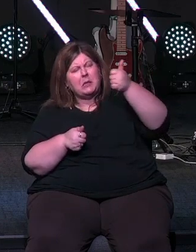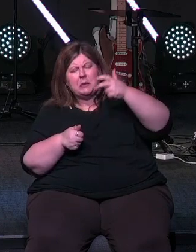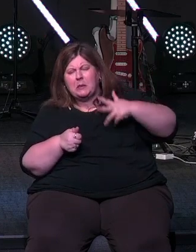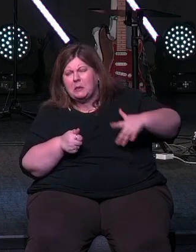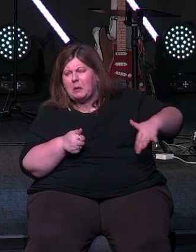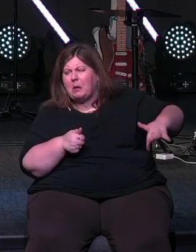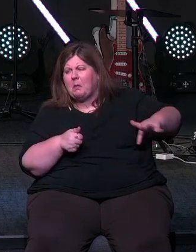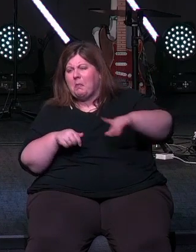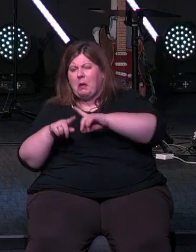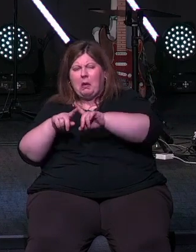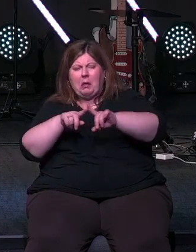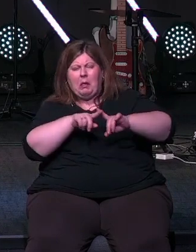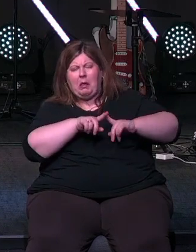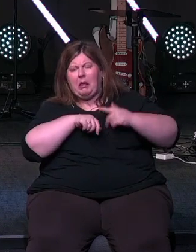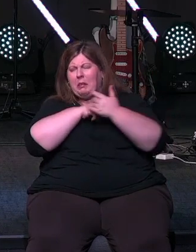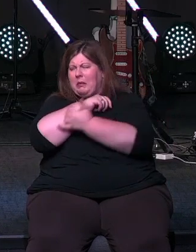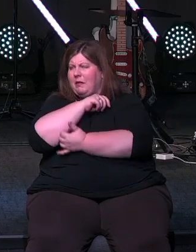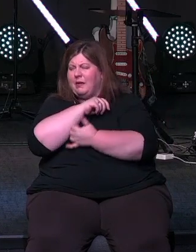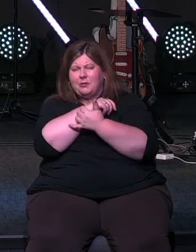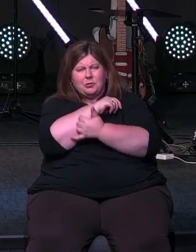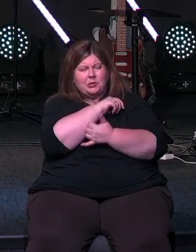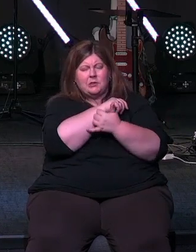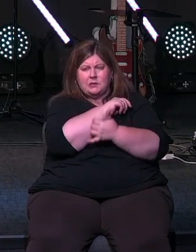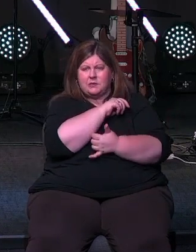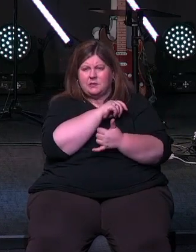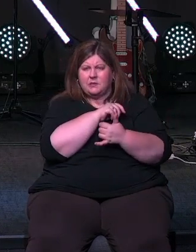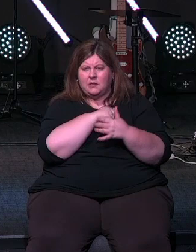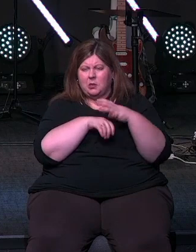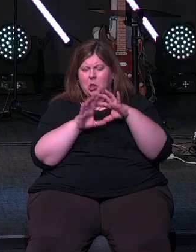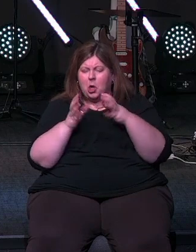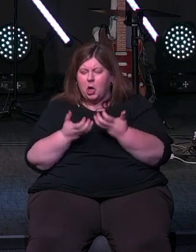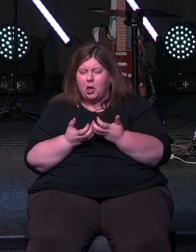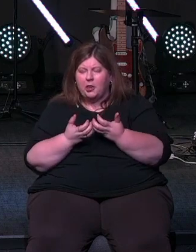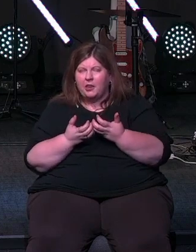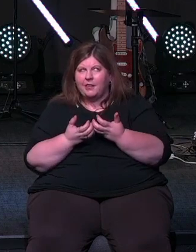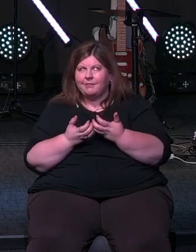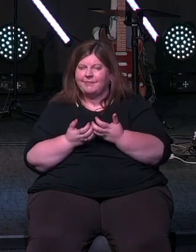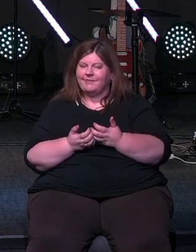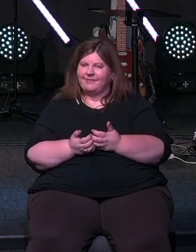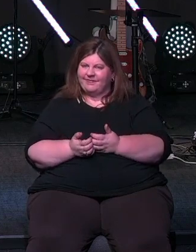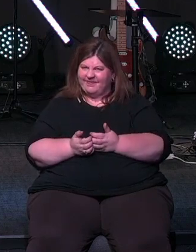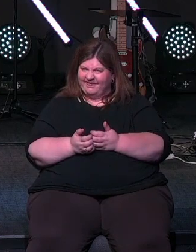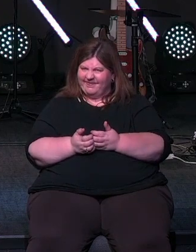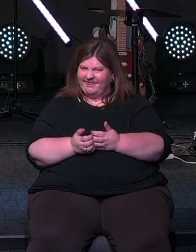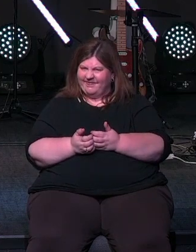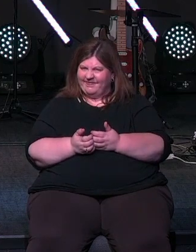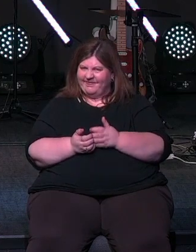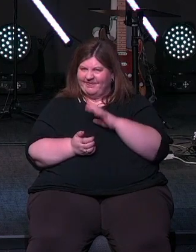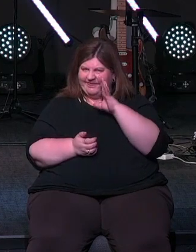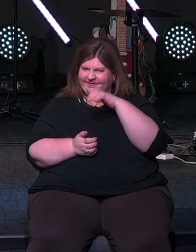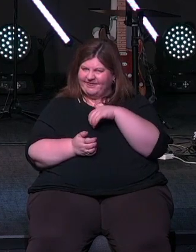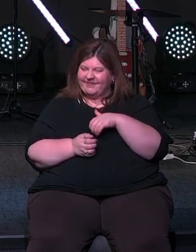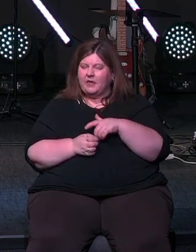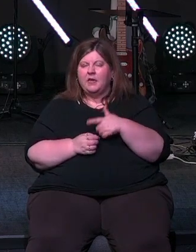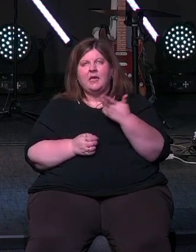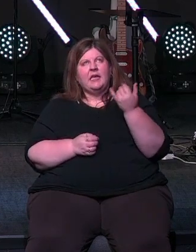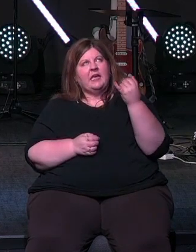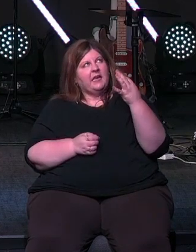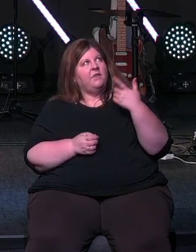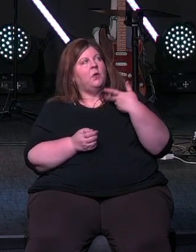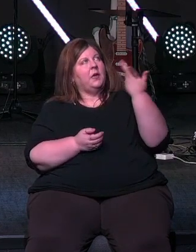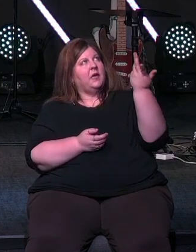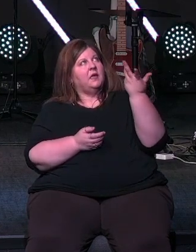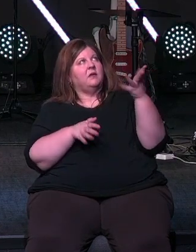exalted in the earth. Why? Isn't it funny that when we sit and are still with